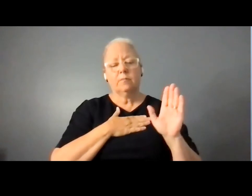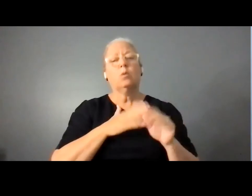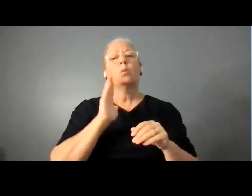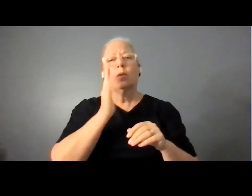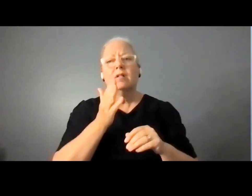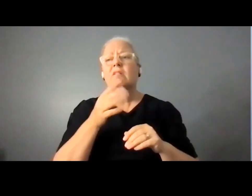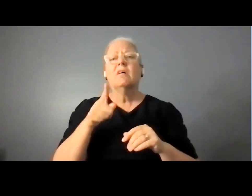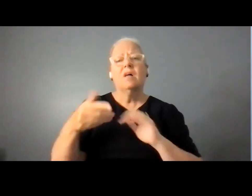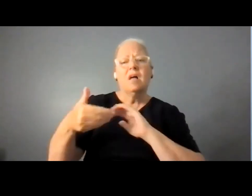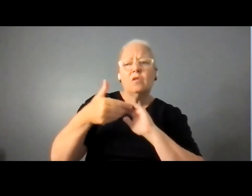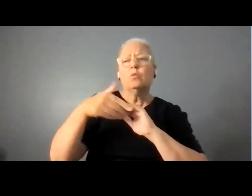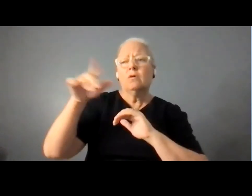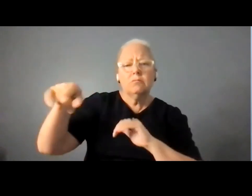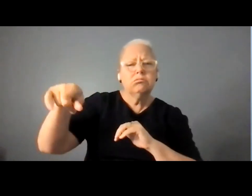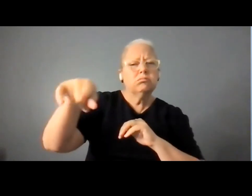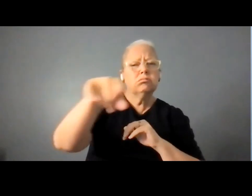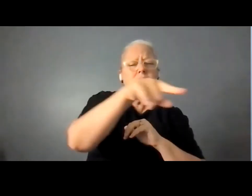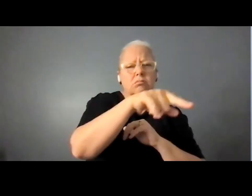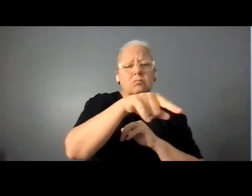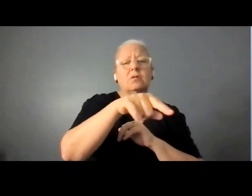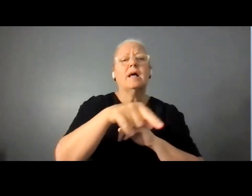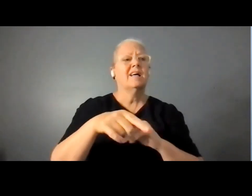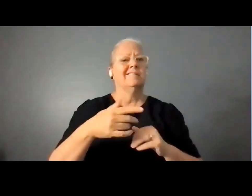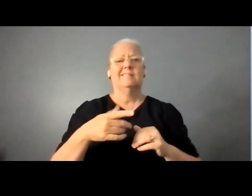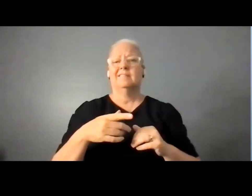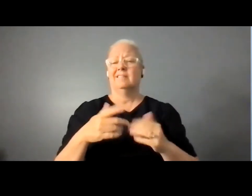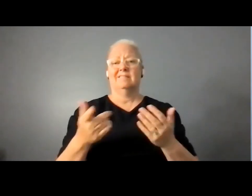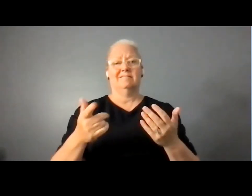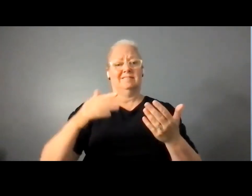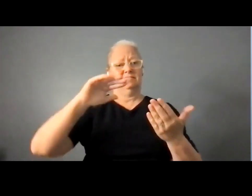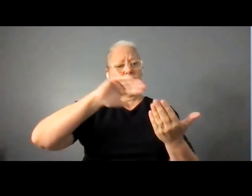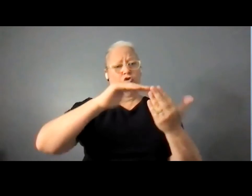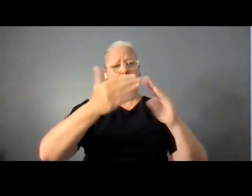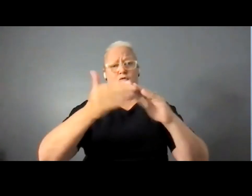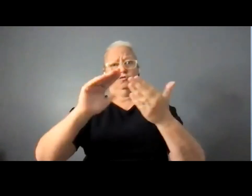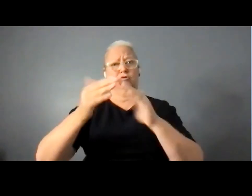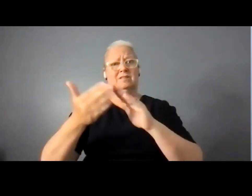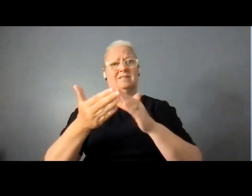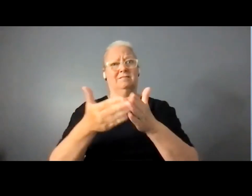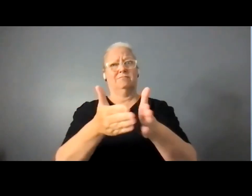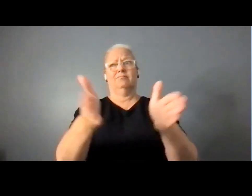part of this huge community called society, that